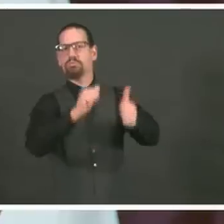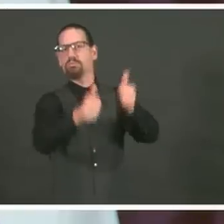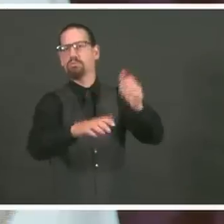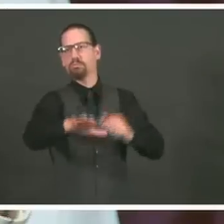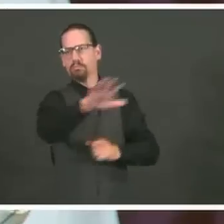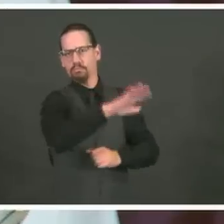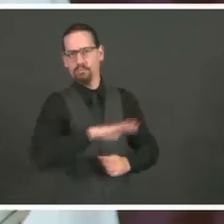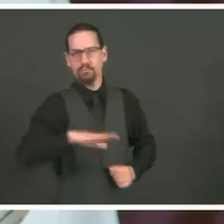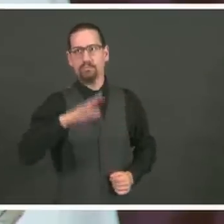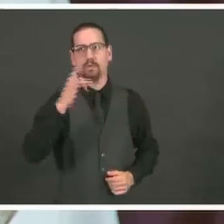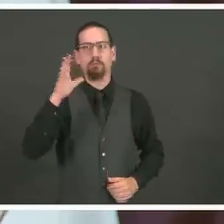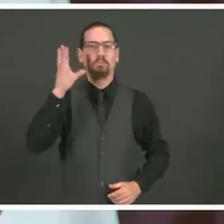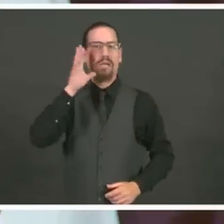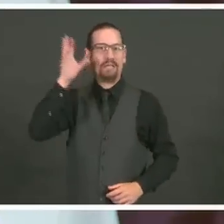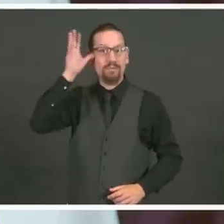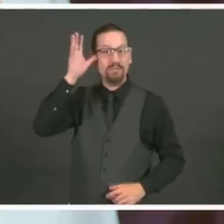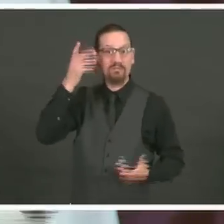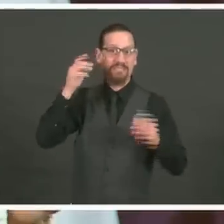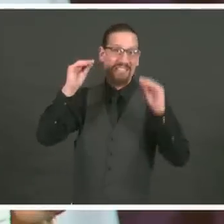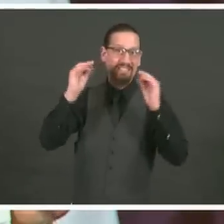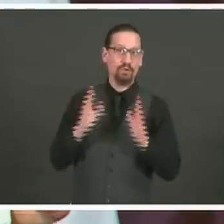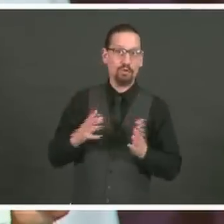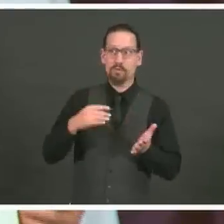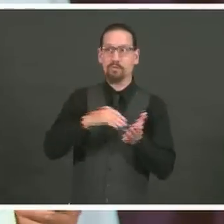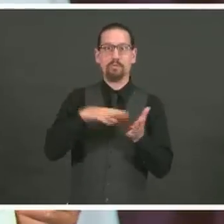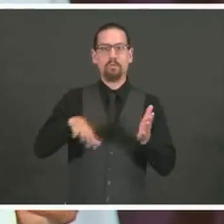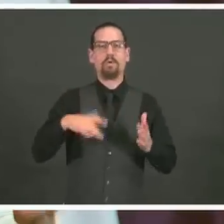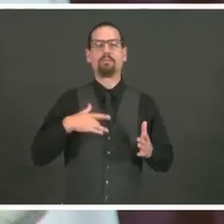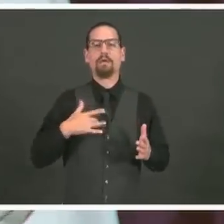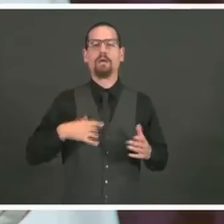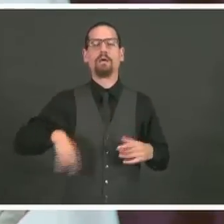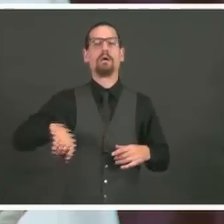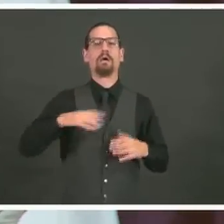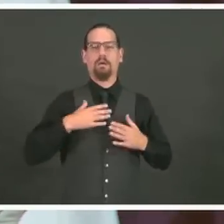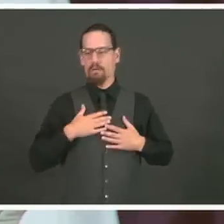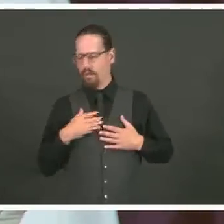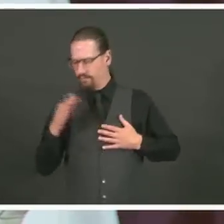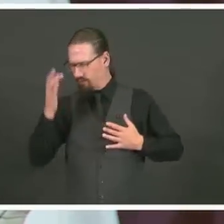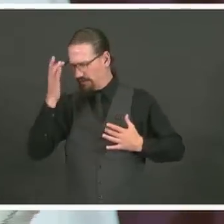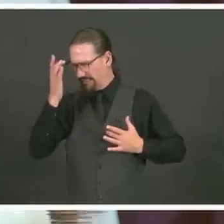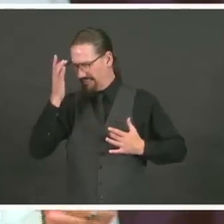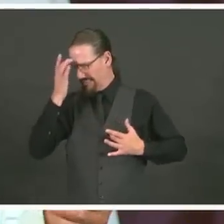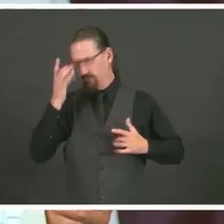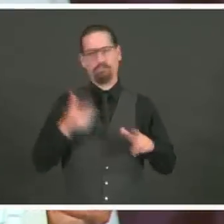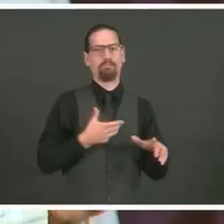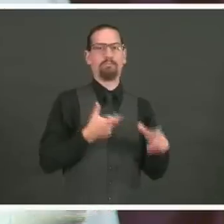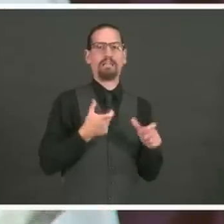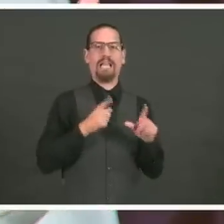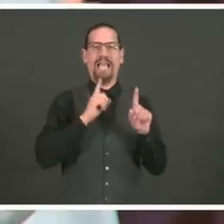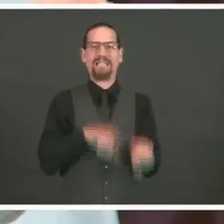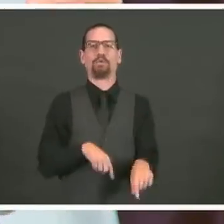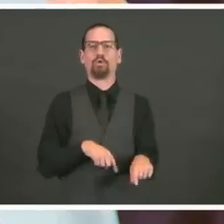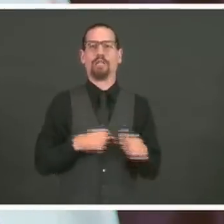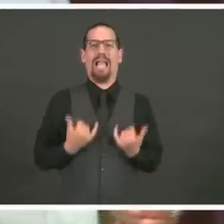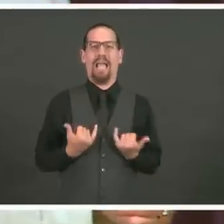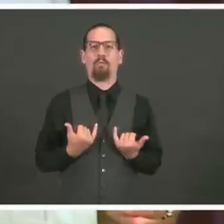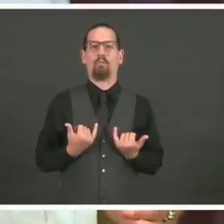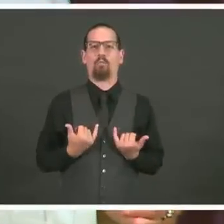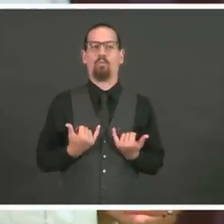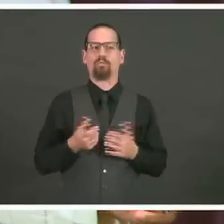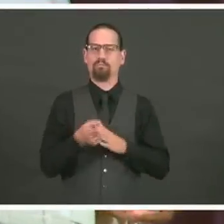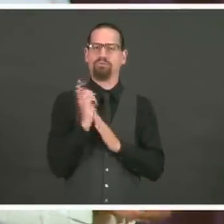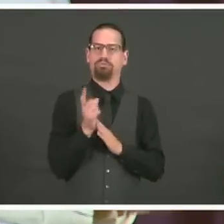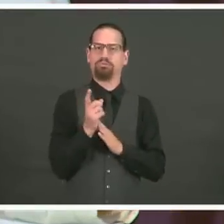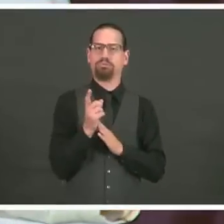mind of knowing they can get immediately tested with immediate test results so kids or teachers could